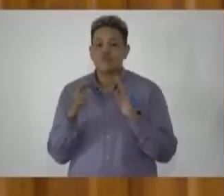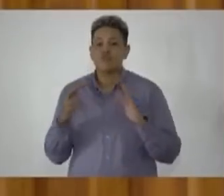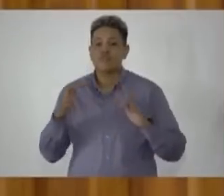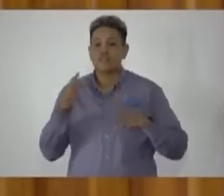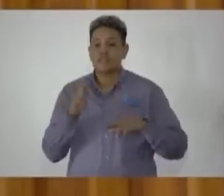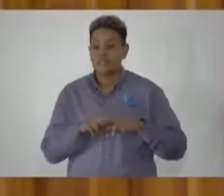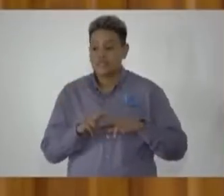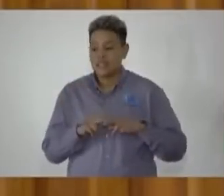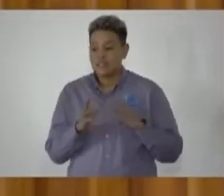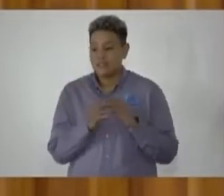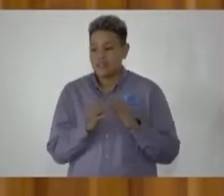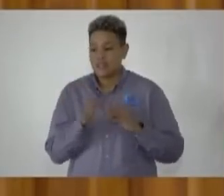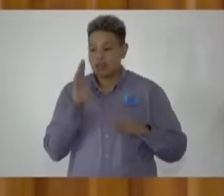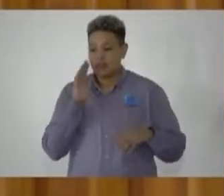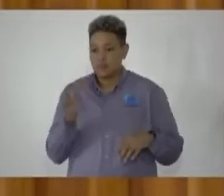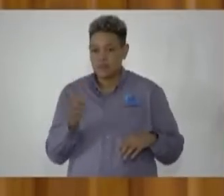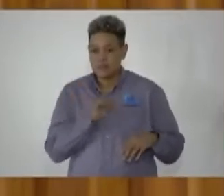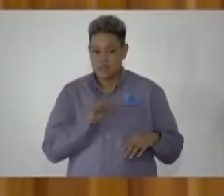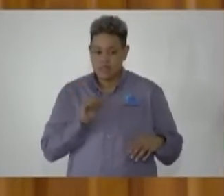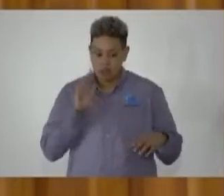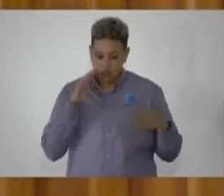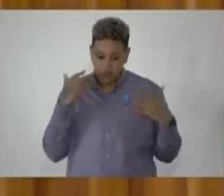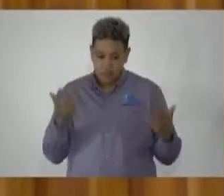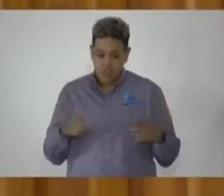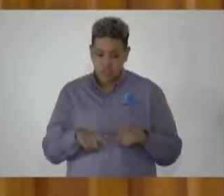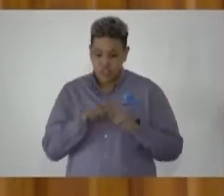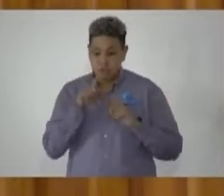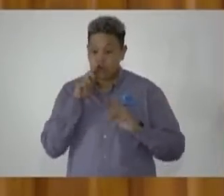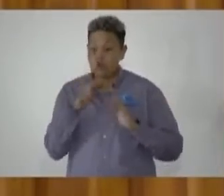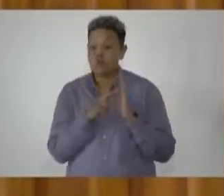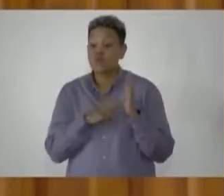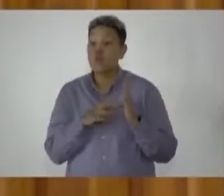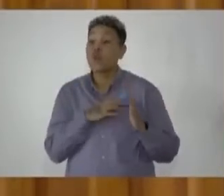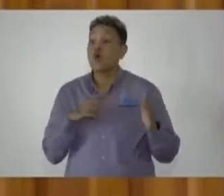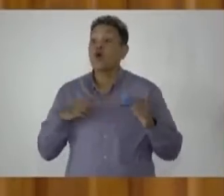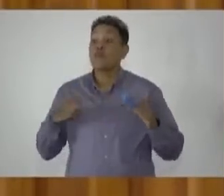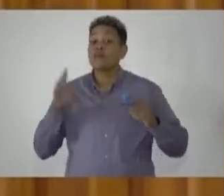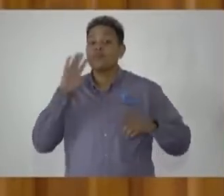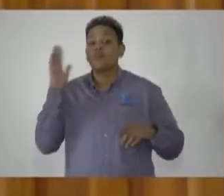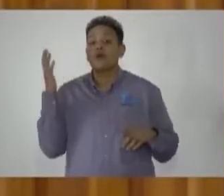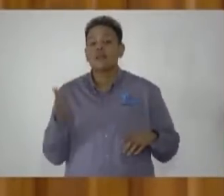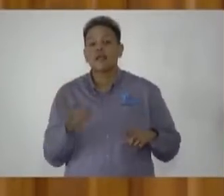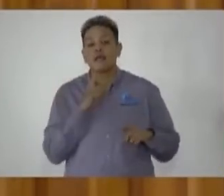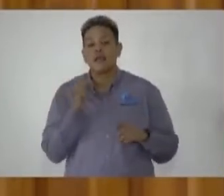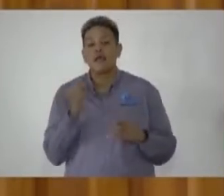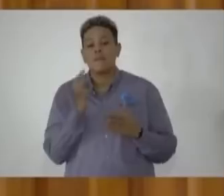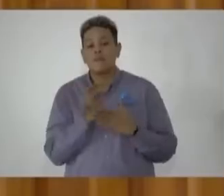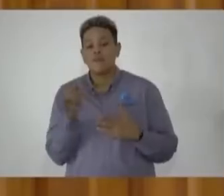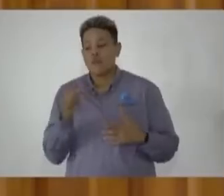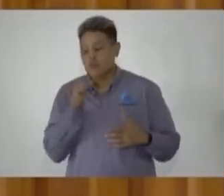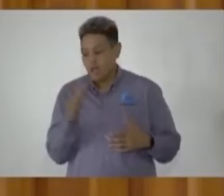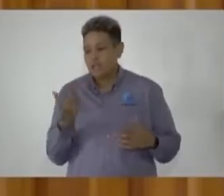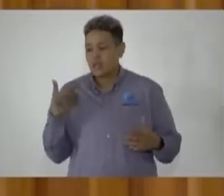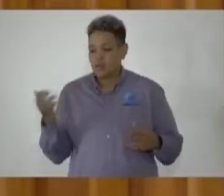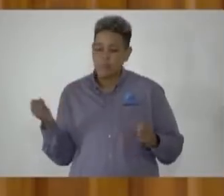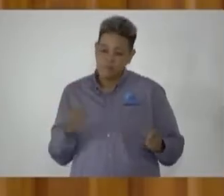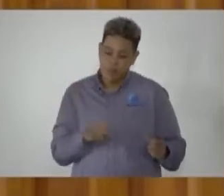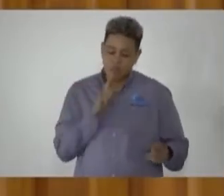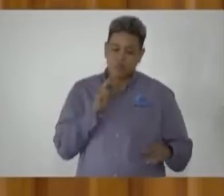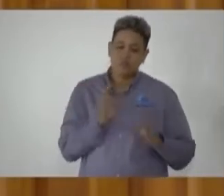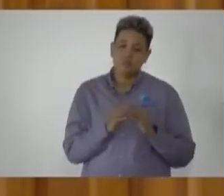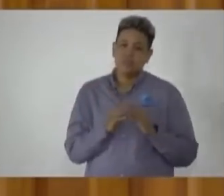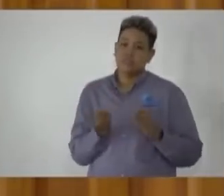be suspended, and we will go to the Standing Orders Committee, where it will be approved or not, and then reverted